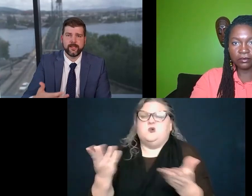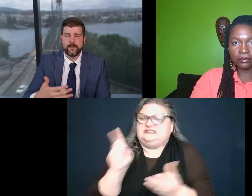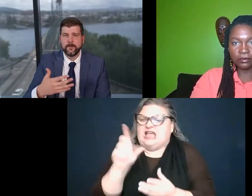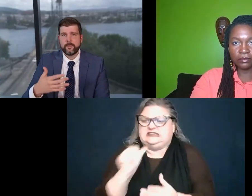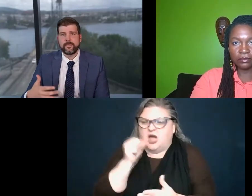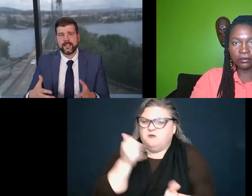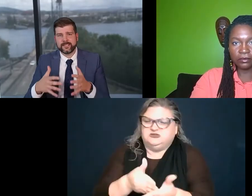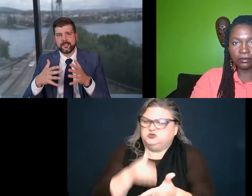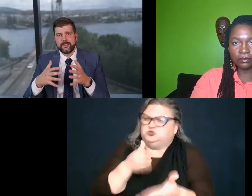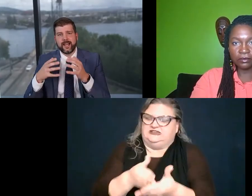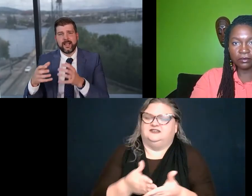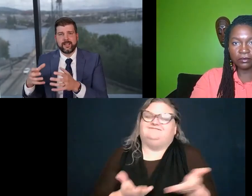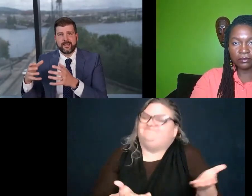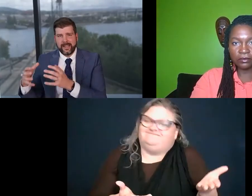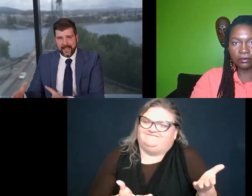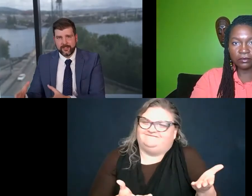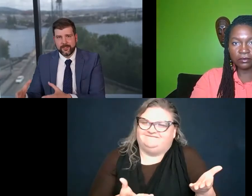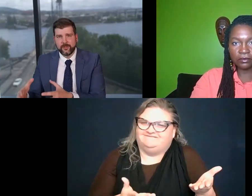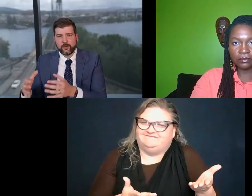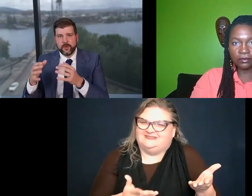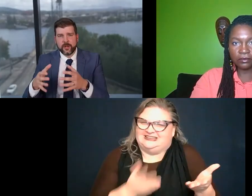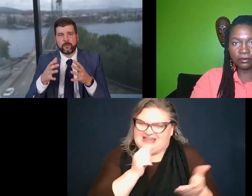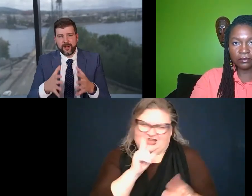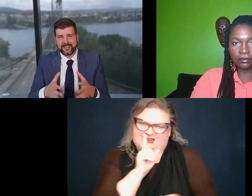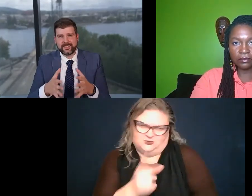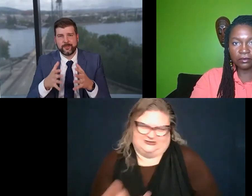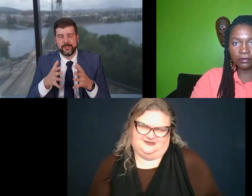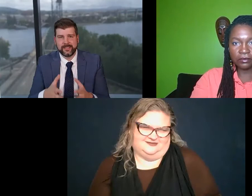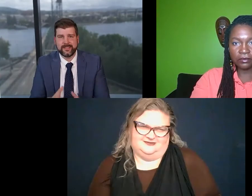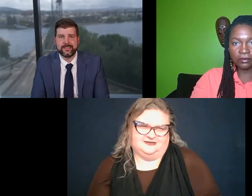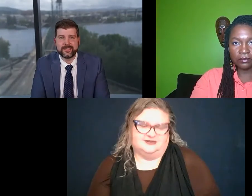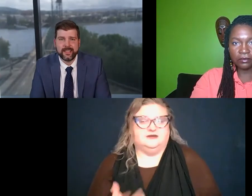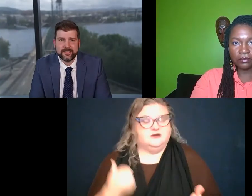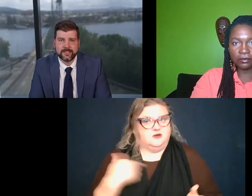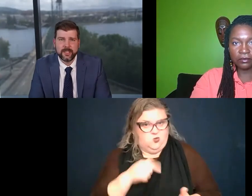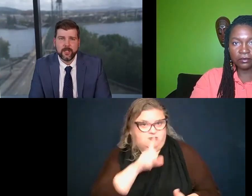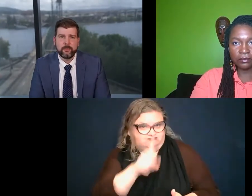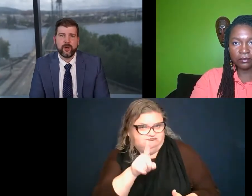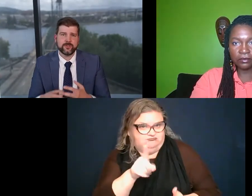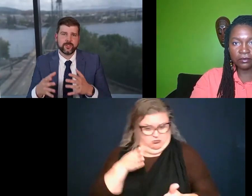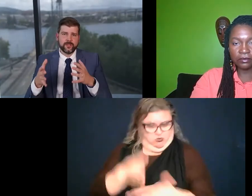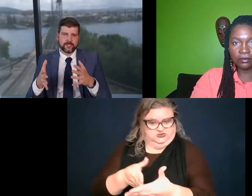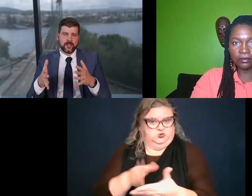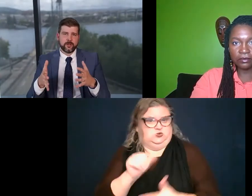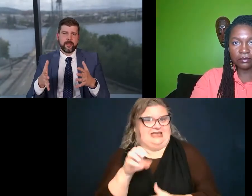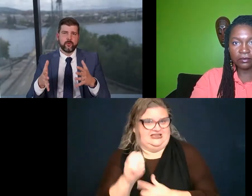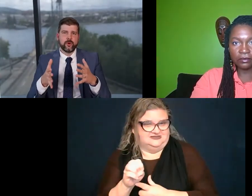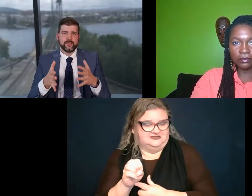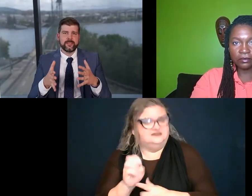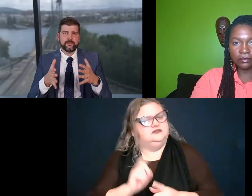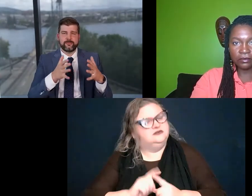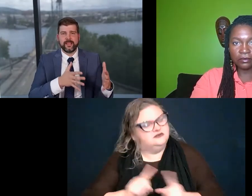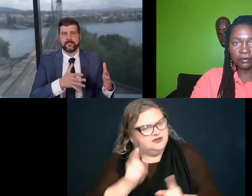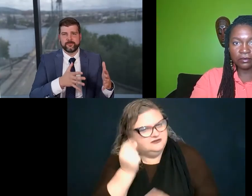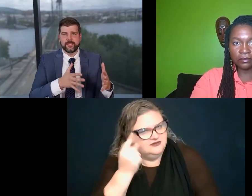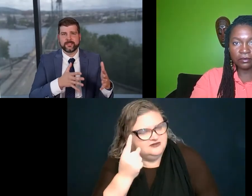like that, that's not accurate. Like, we are prosecuting these cases. But also, let's talk about what